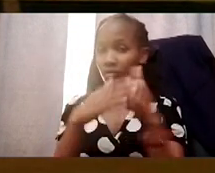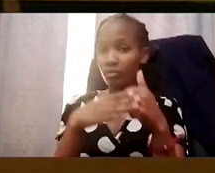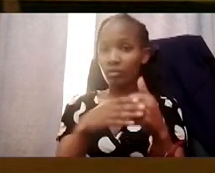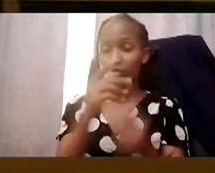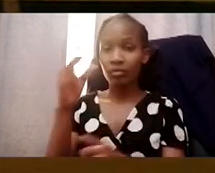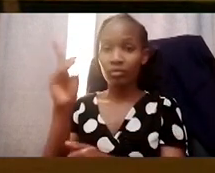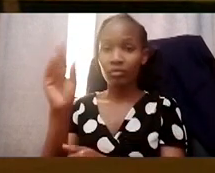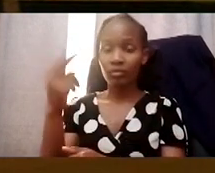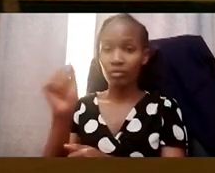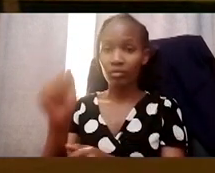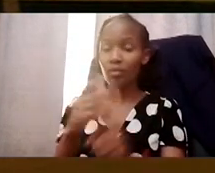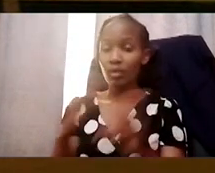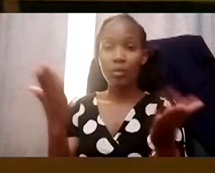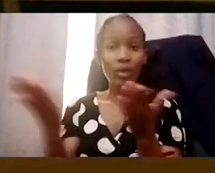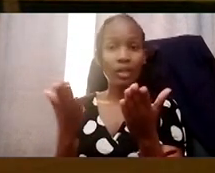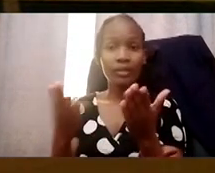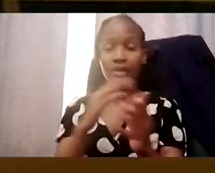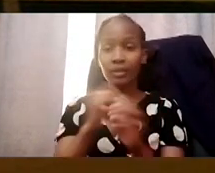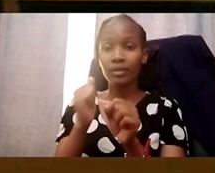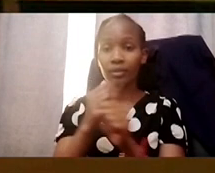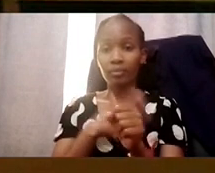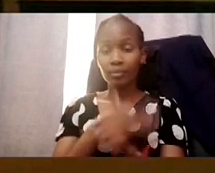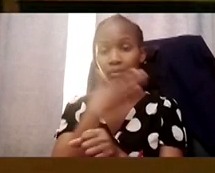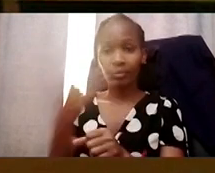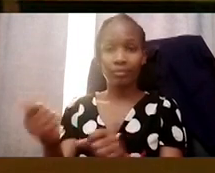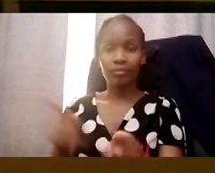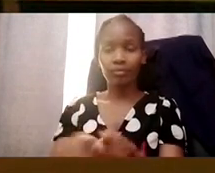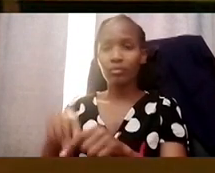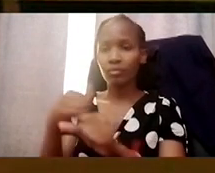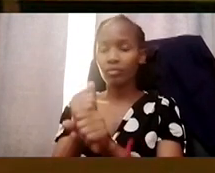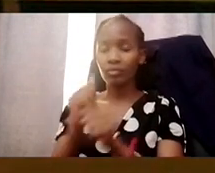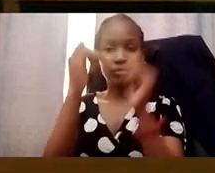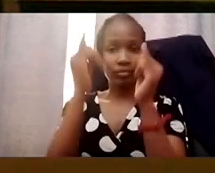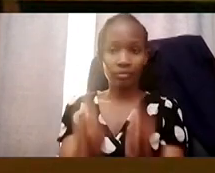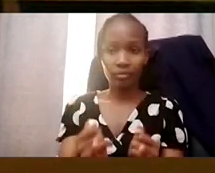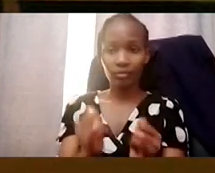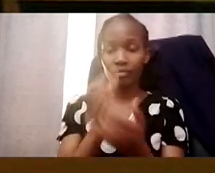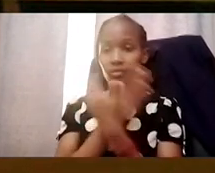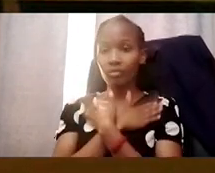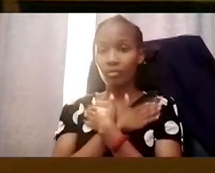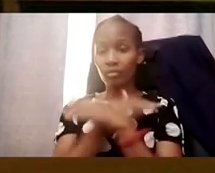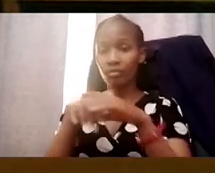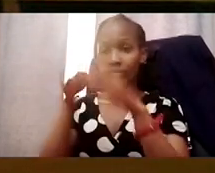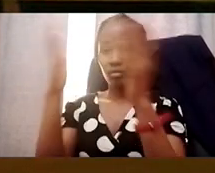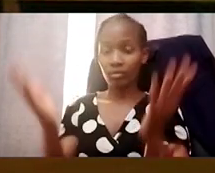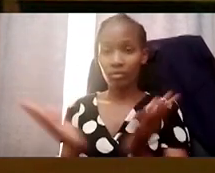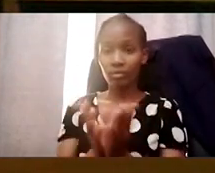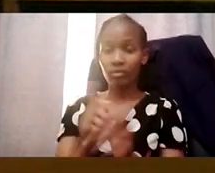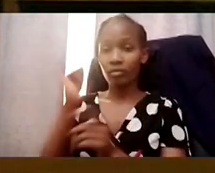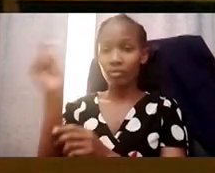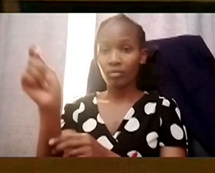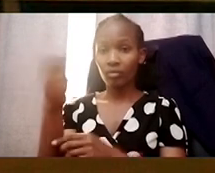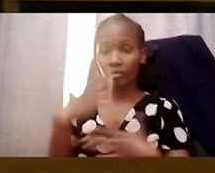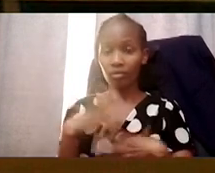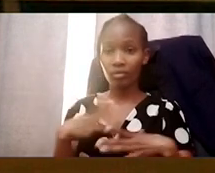personal best. In all these, I have met very many new friends around the world, especially the Kenyan athletes and